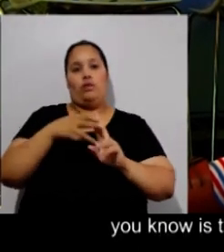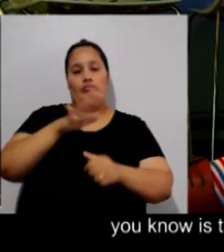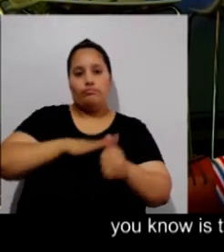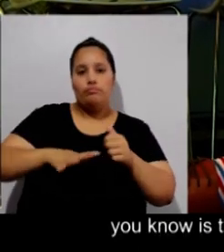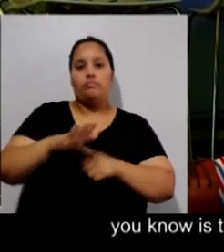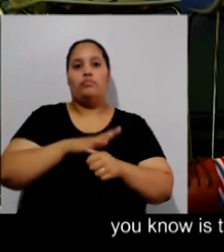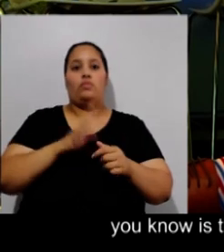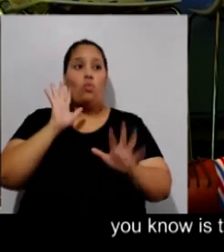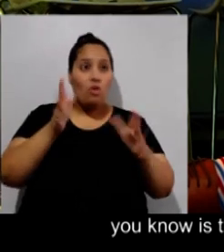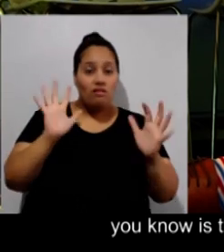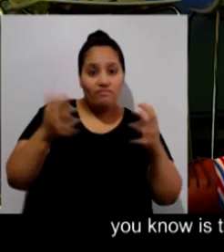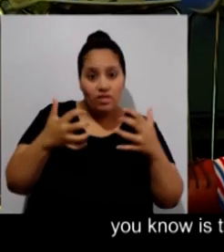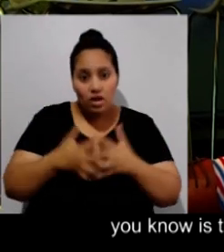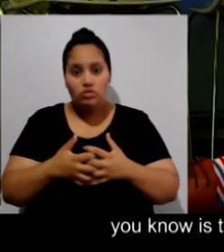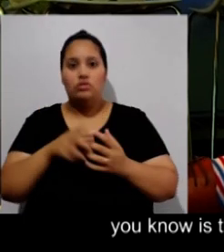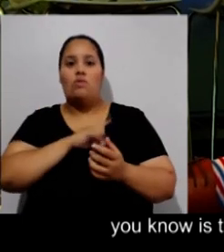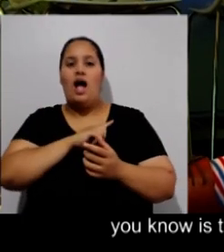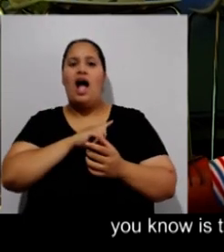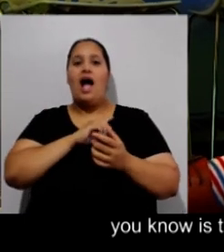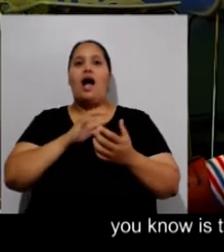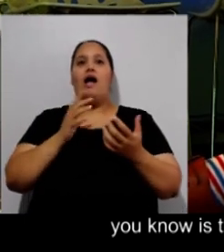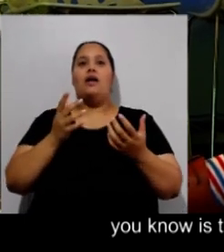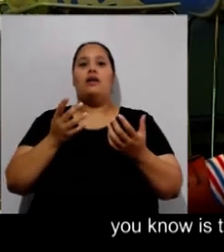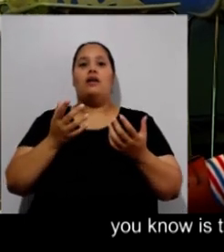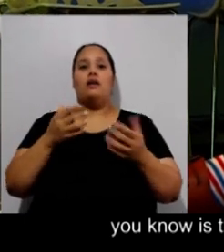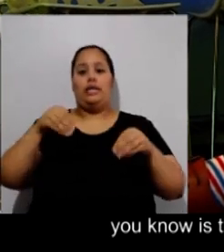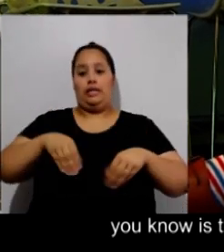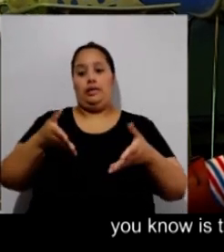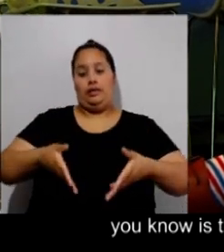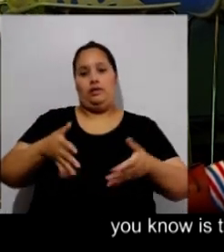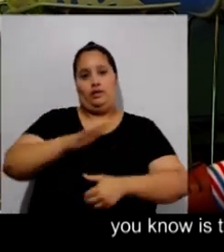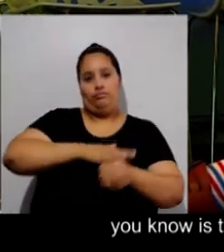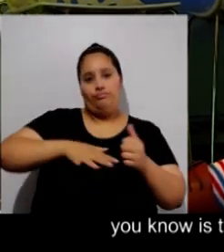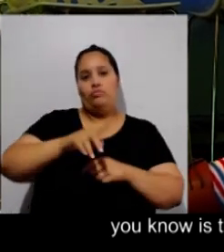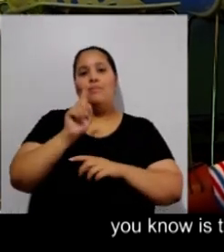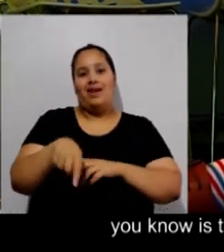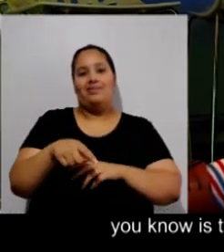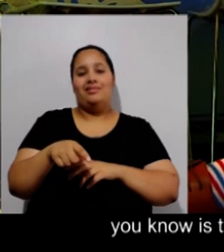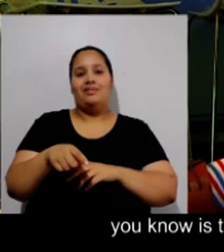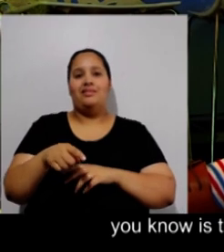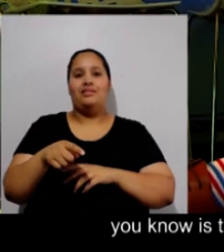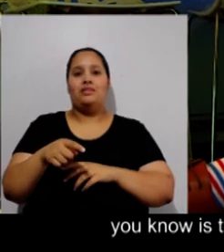suitable for the hospitality industry, are they going to fit in?